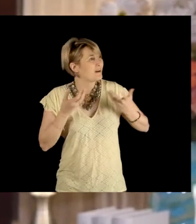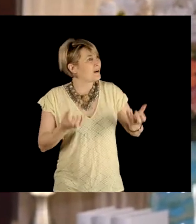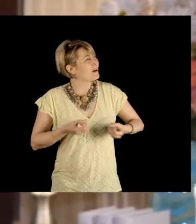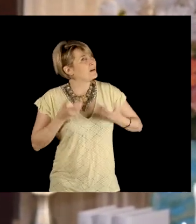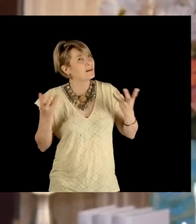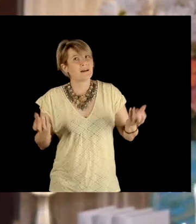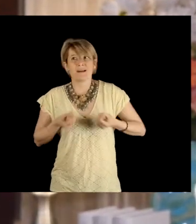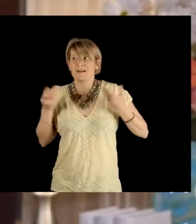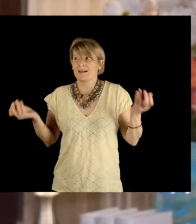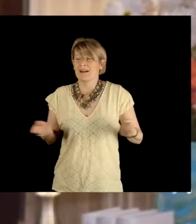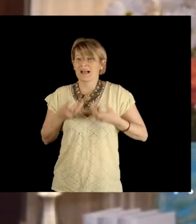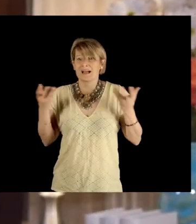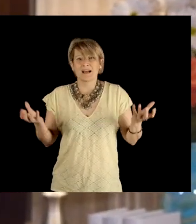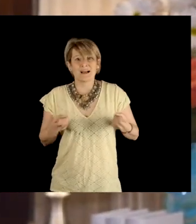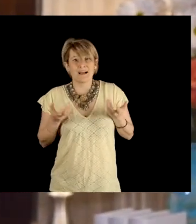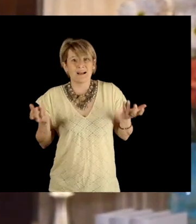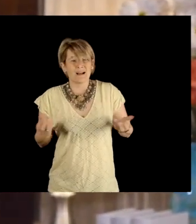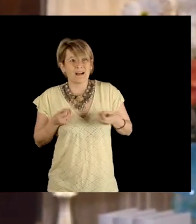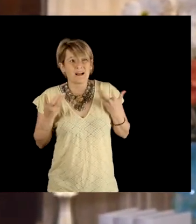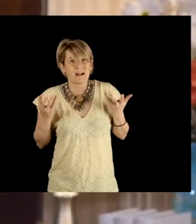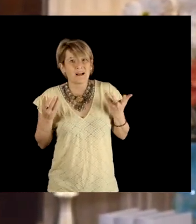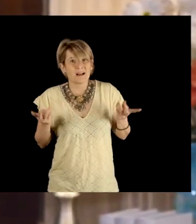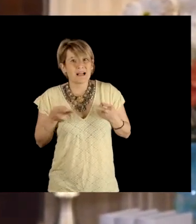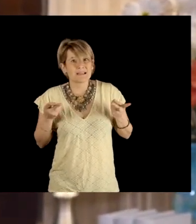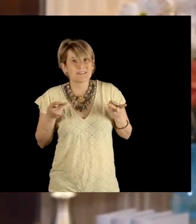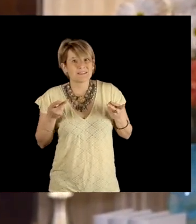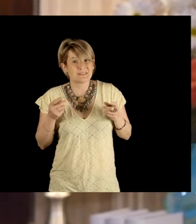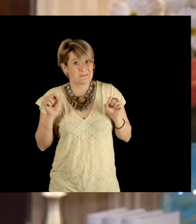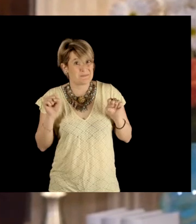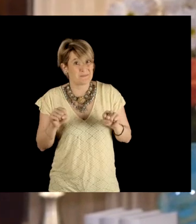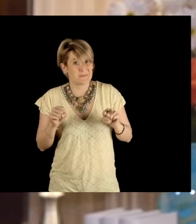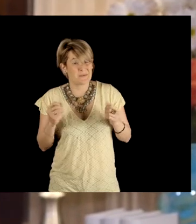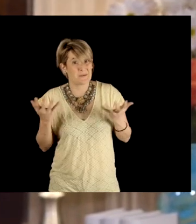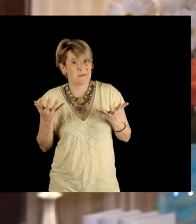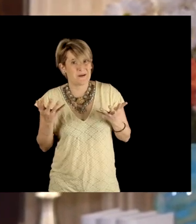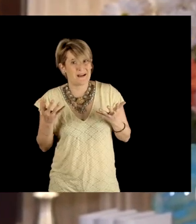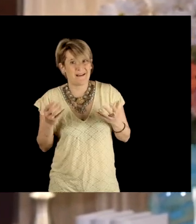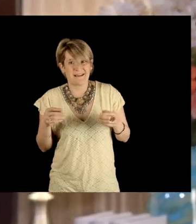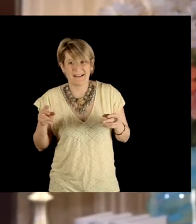joyful exercise. Only then we can master it.